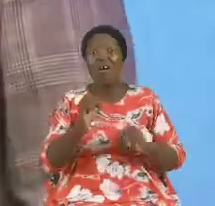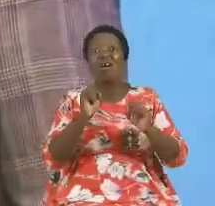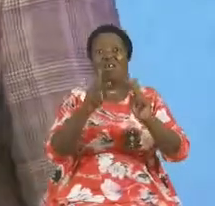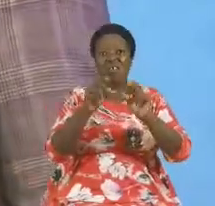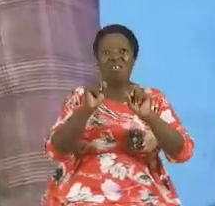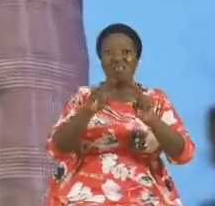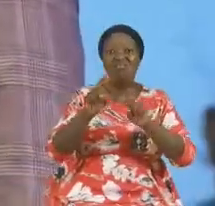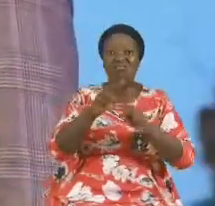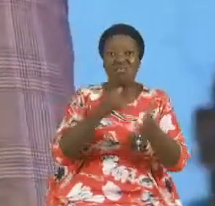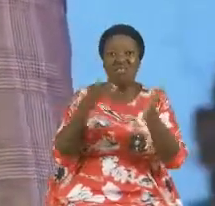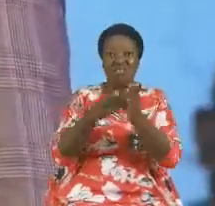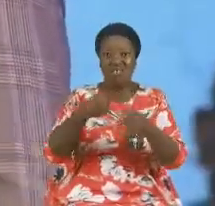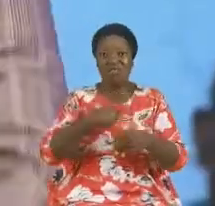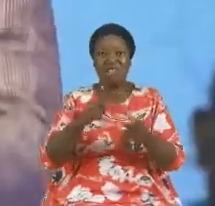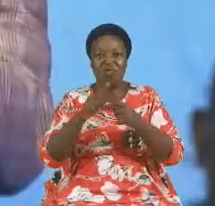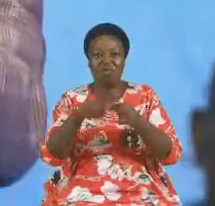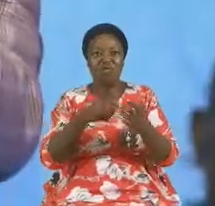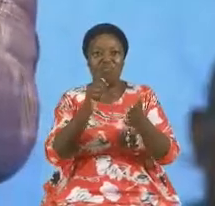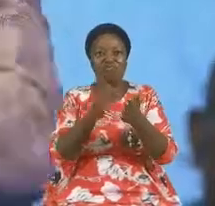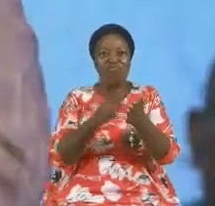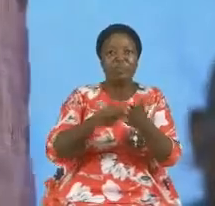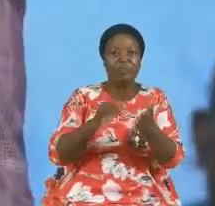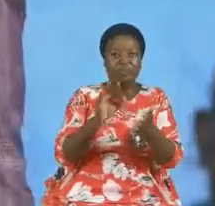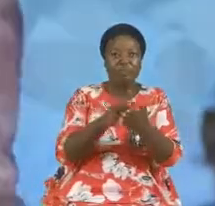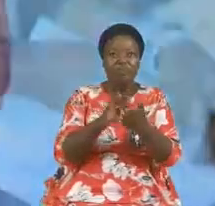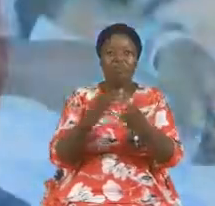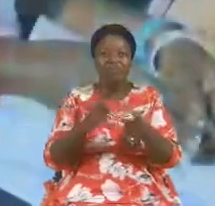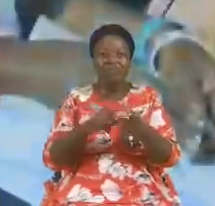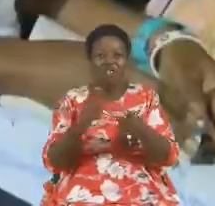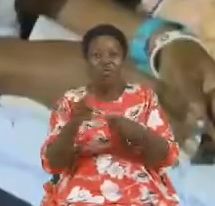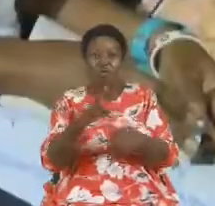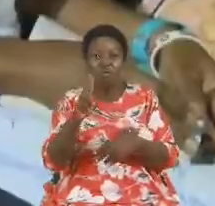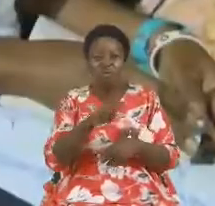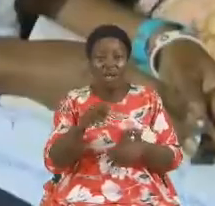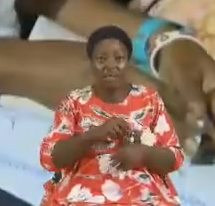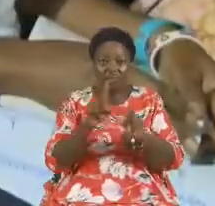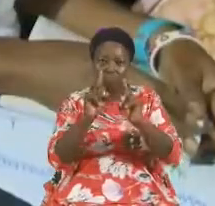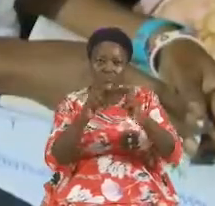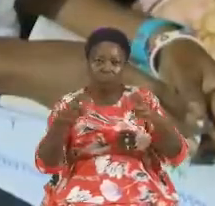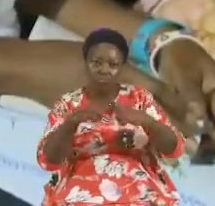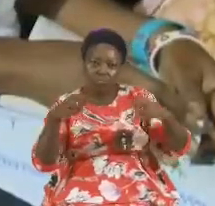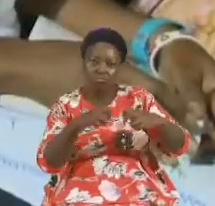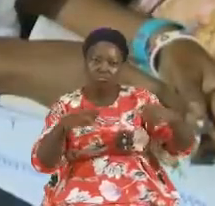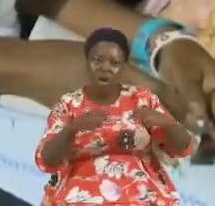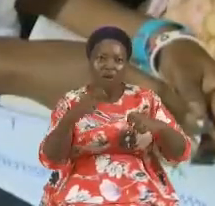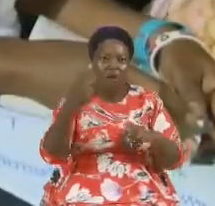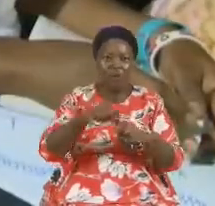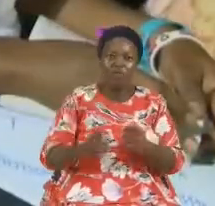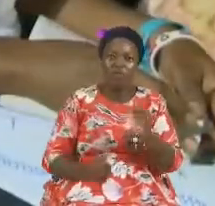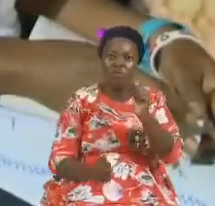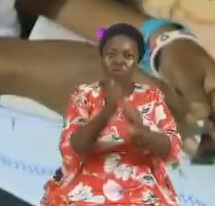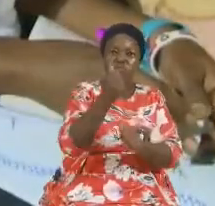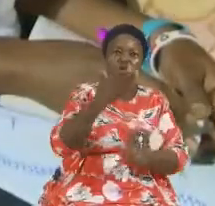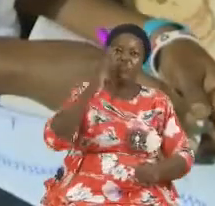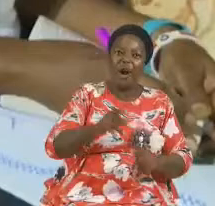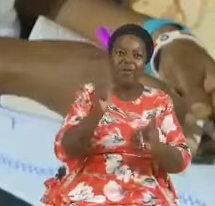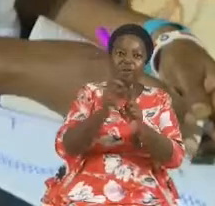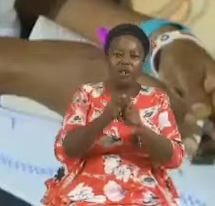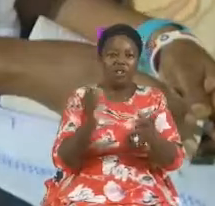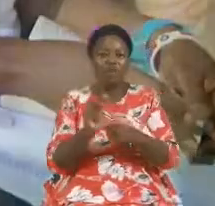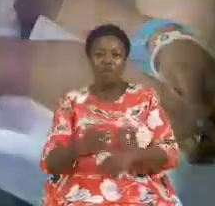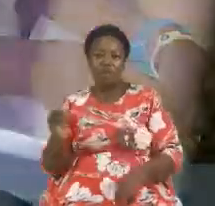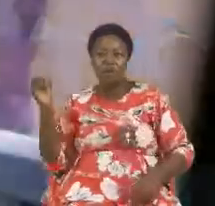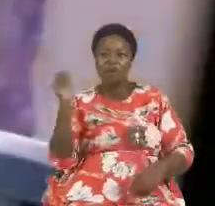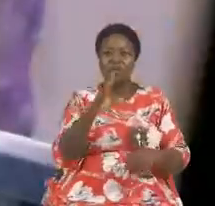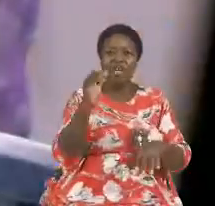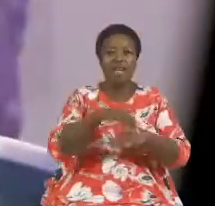running, and then you say, you use that against me, then you go to the dictionary and you look for the most